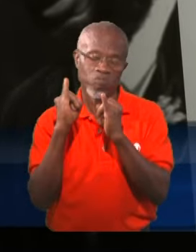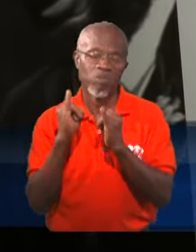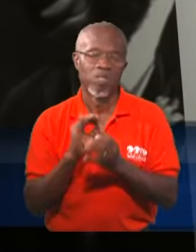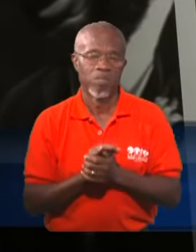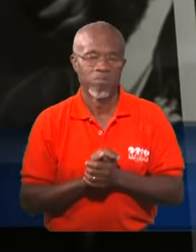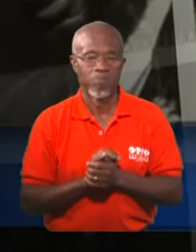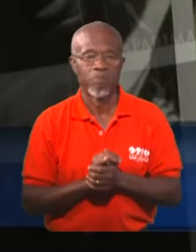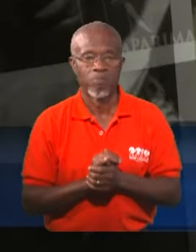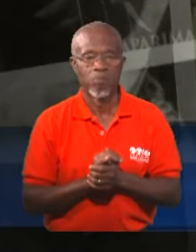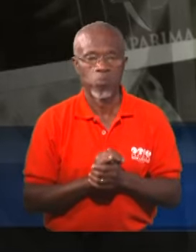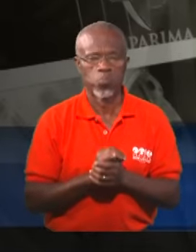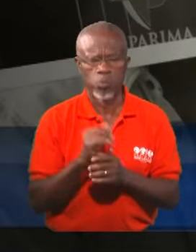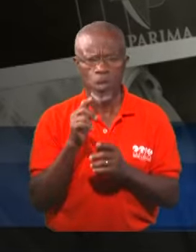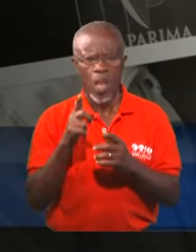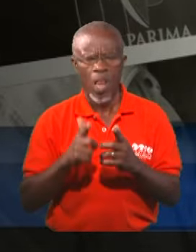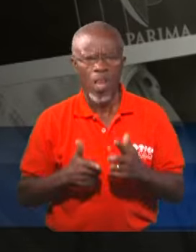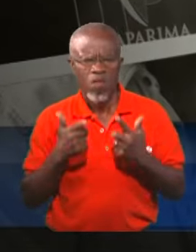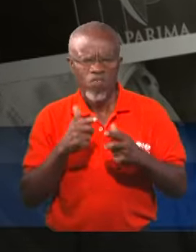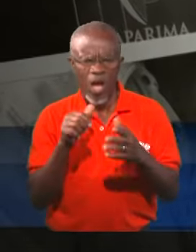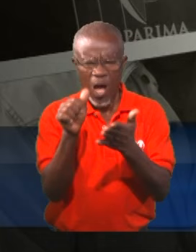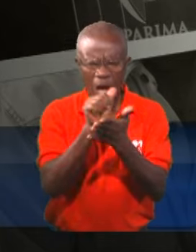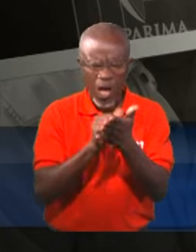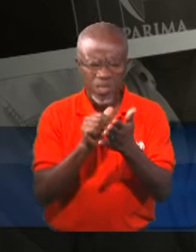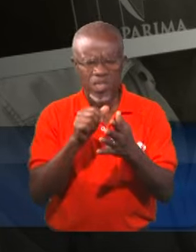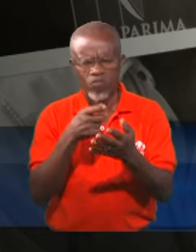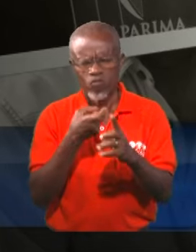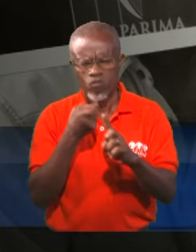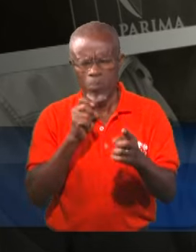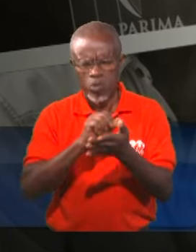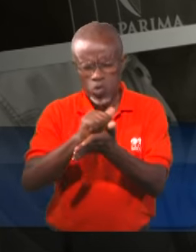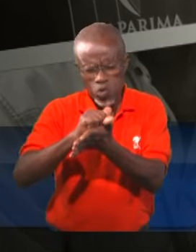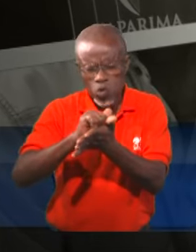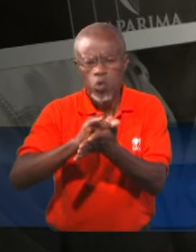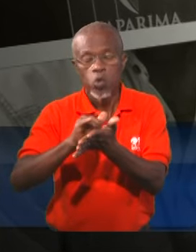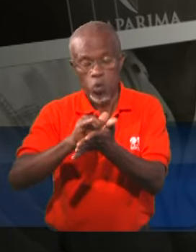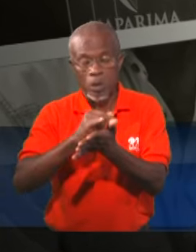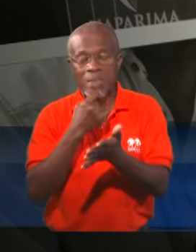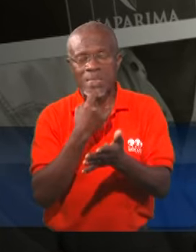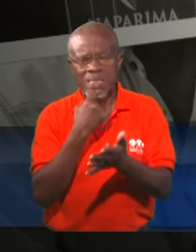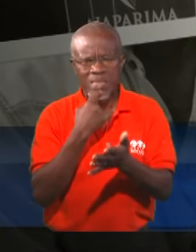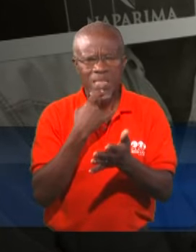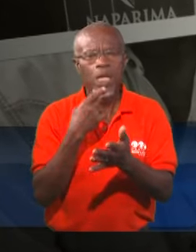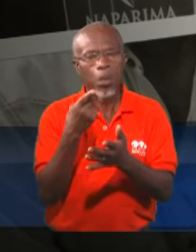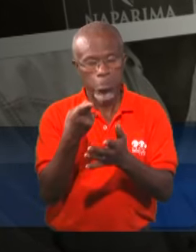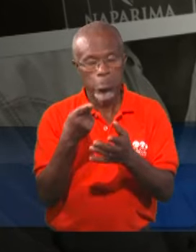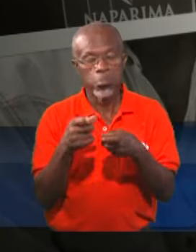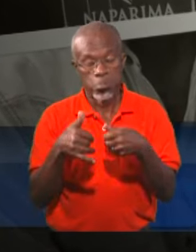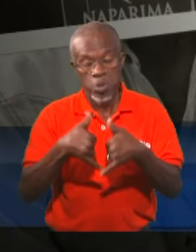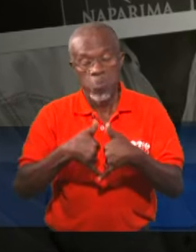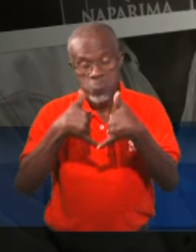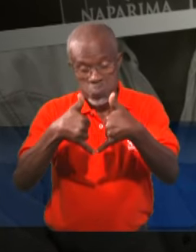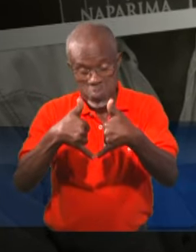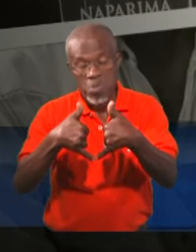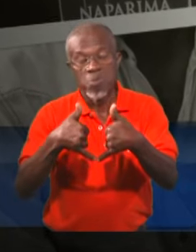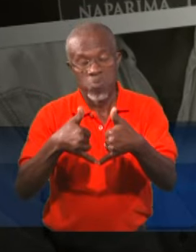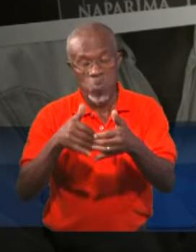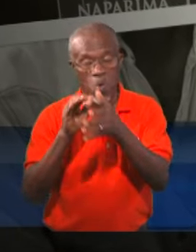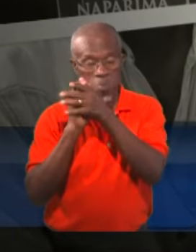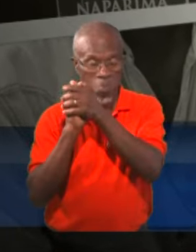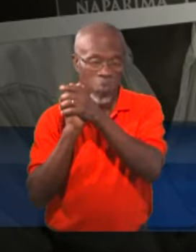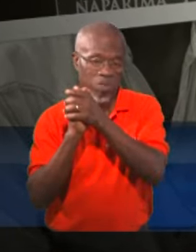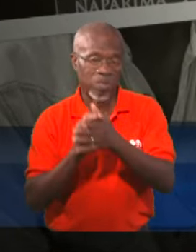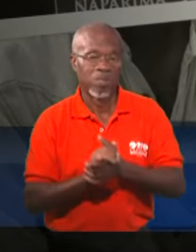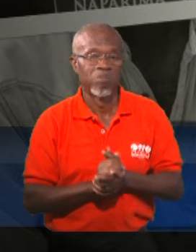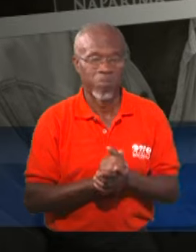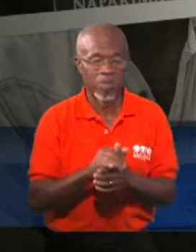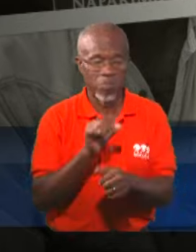Inc. of New York acknowledged his talent as a singer and actor, and he was cast in roles of Sportin Life and Robbins in the Gershwin opera, Porgy